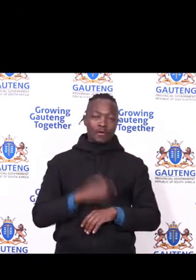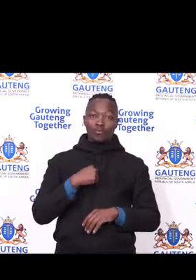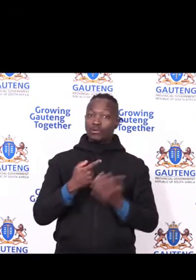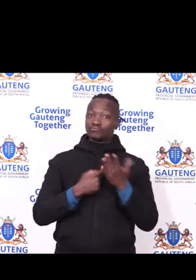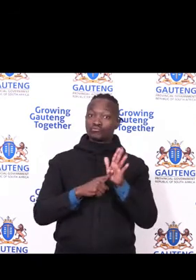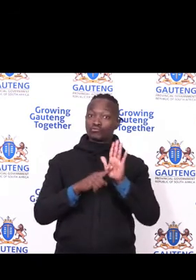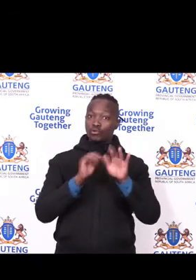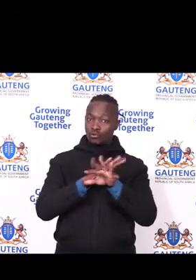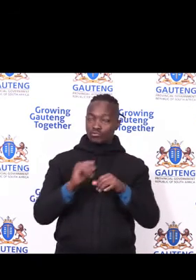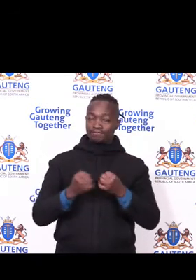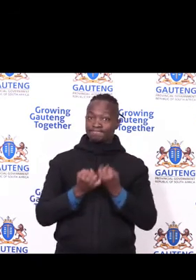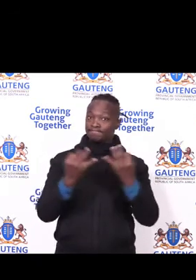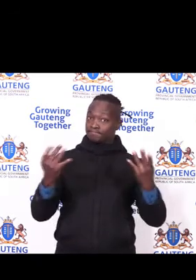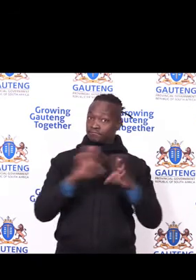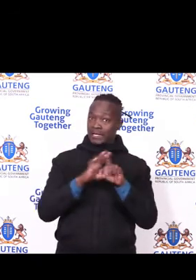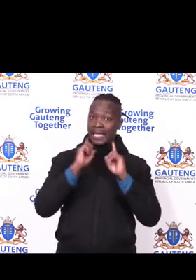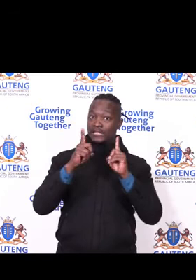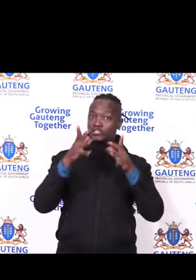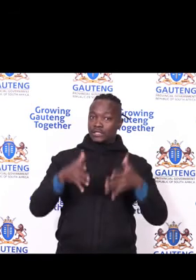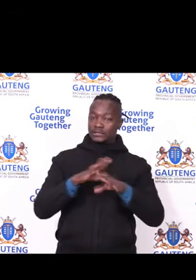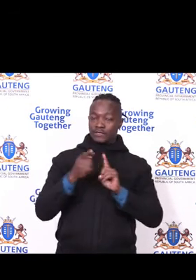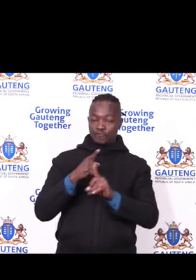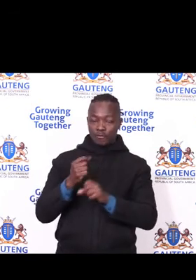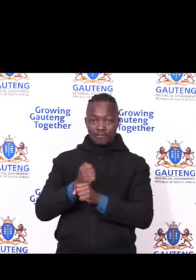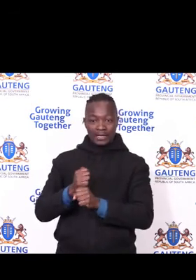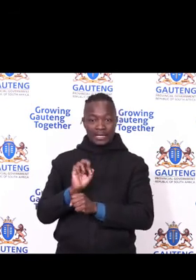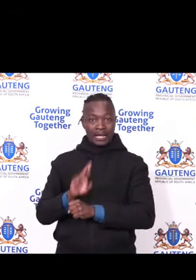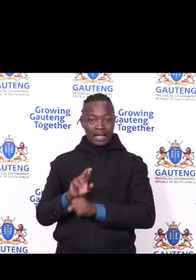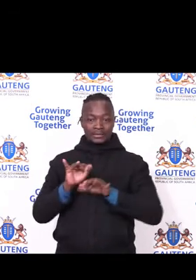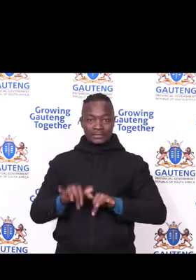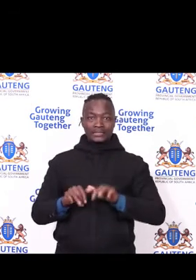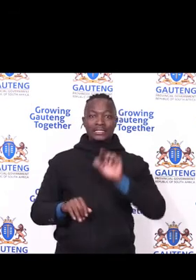of educators in our schools. In terms of grade R, the attendance stands at